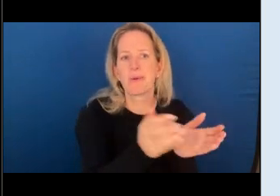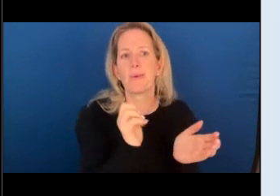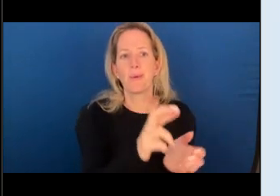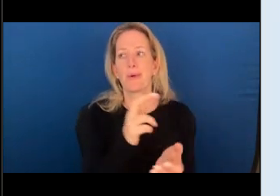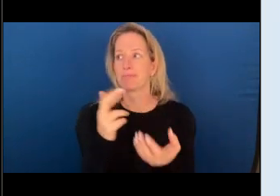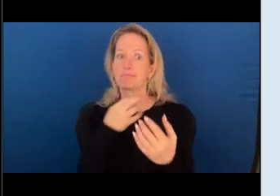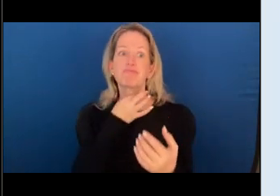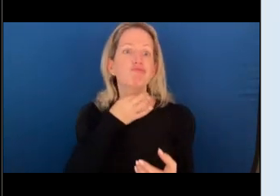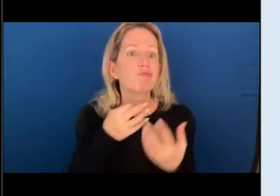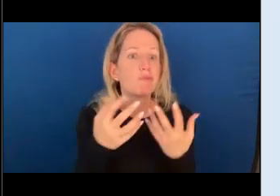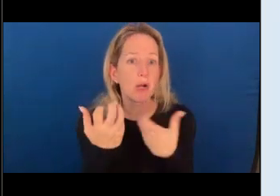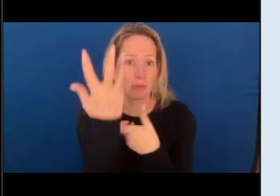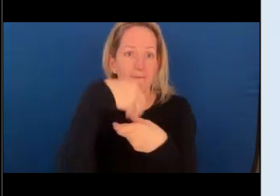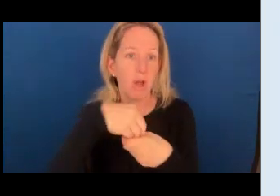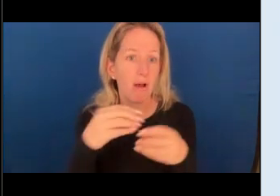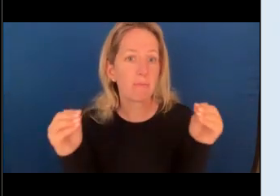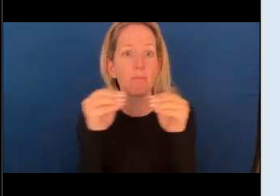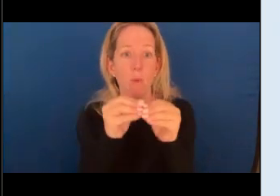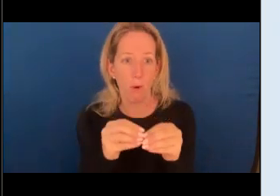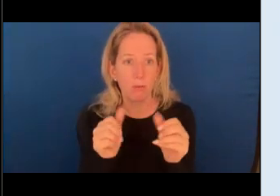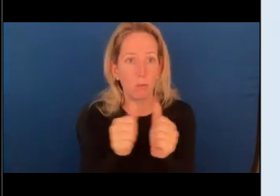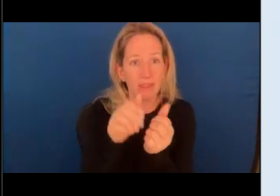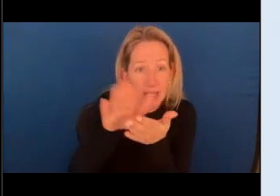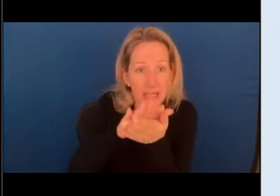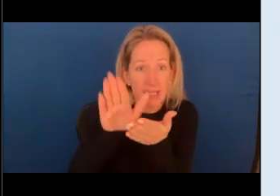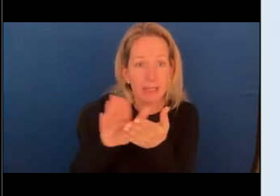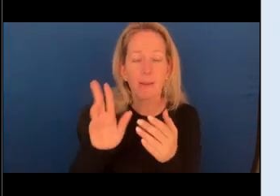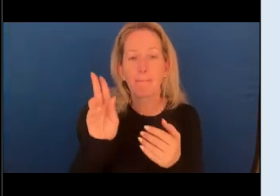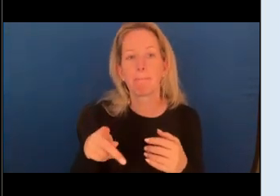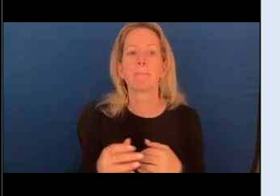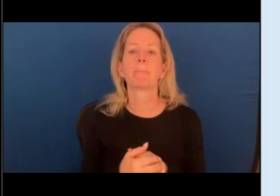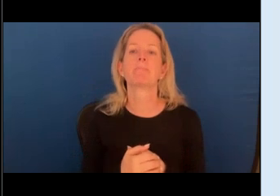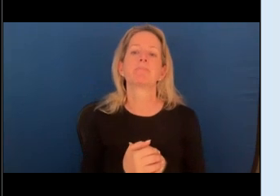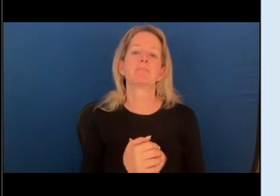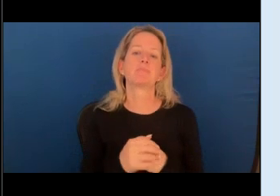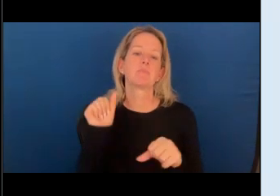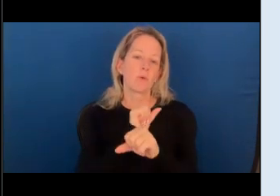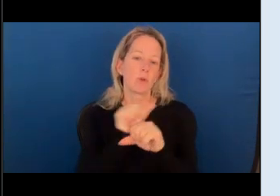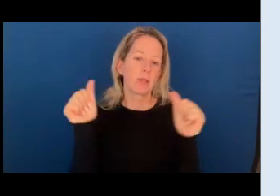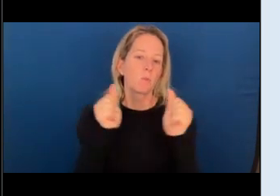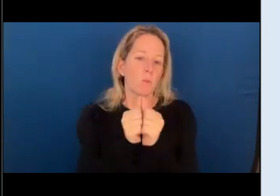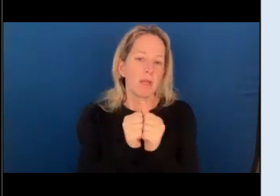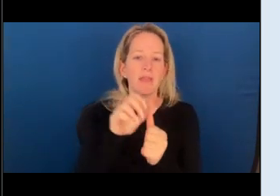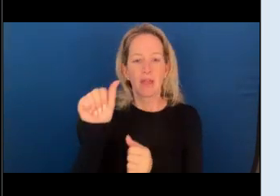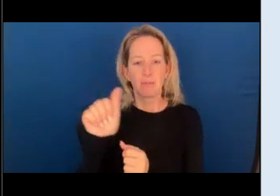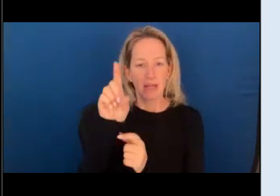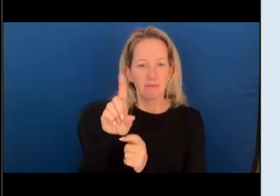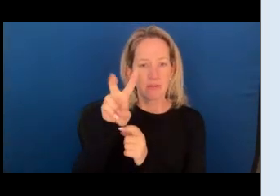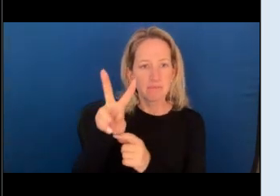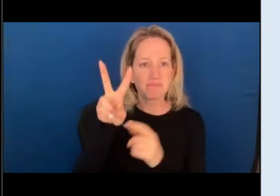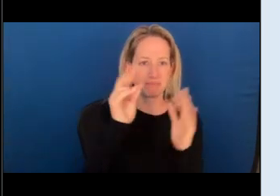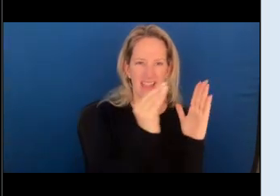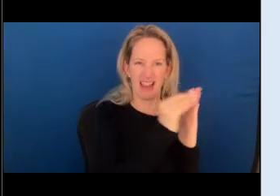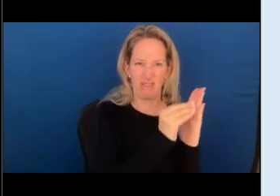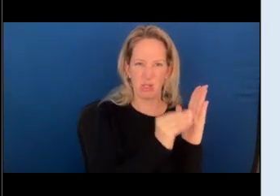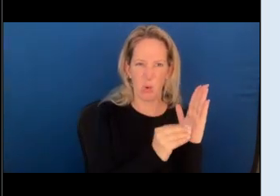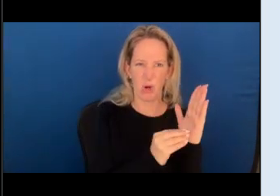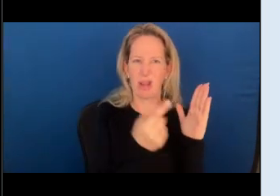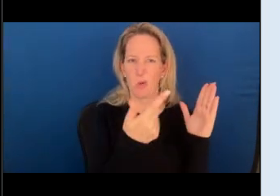ongoing cleanup series with our partners. We're working on that abandoned vessel inventory, removals, and the drone ADV abandoned vessel